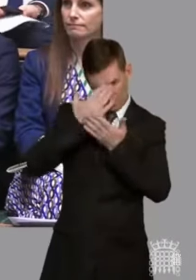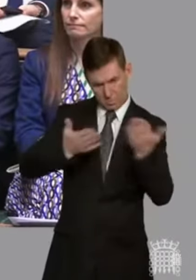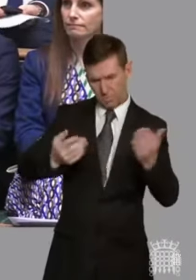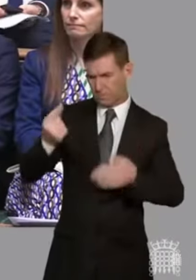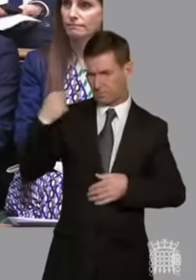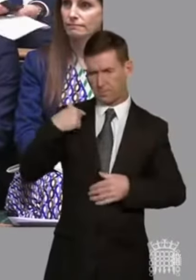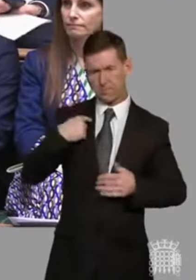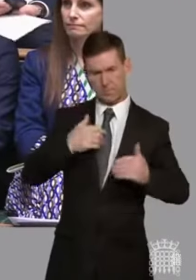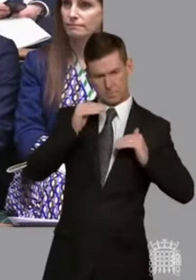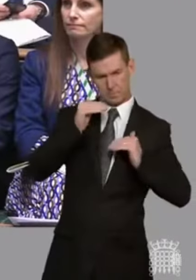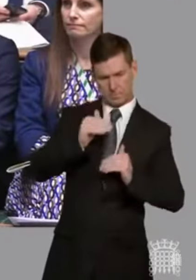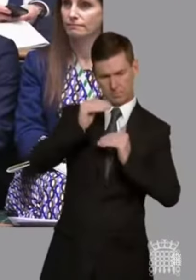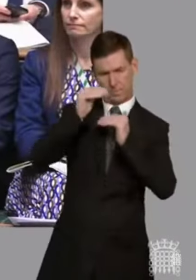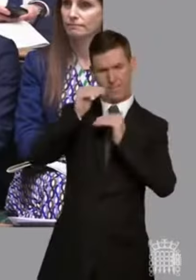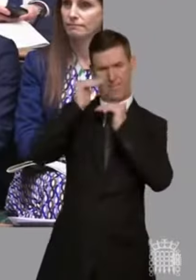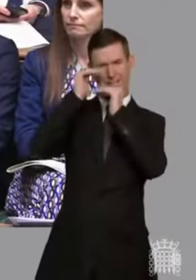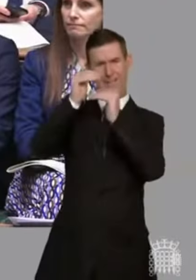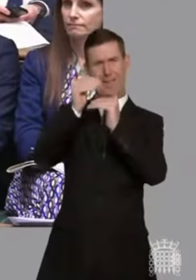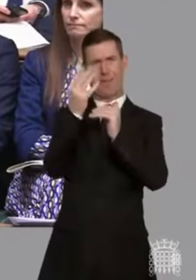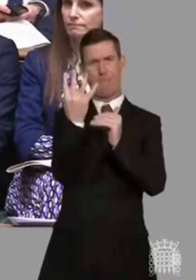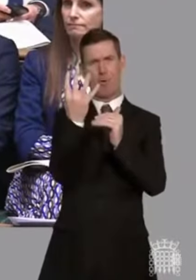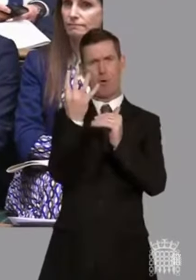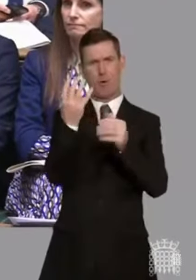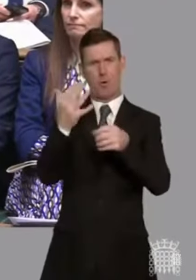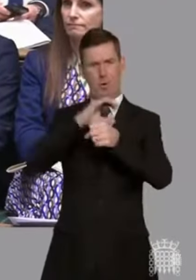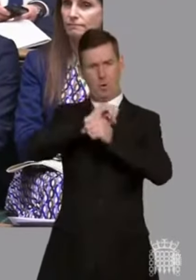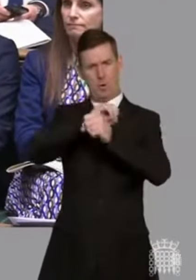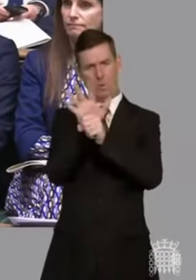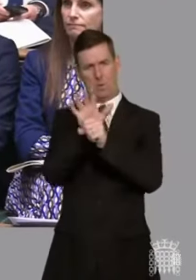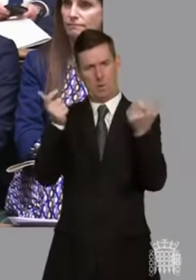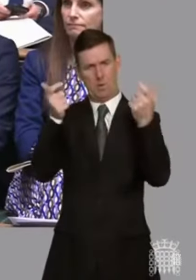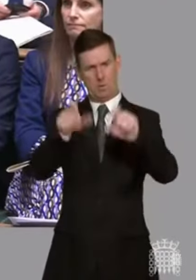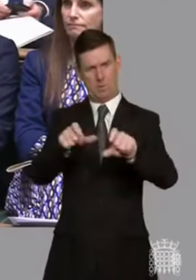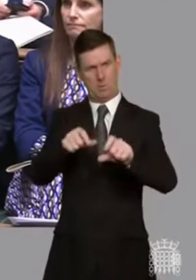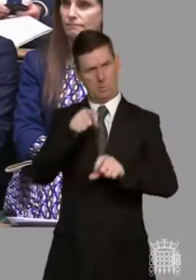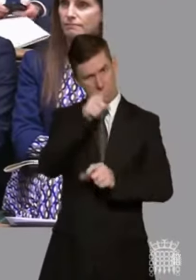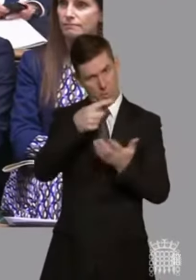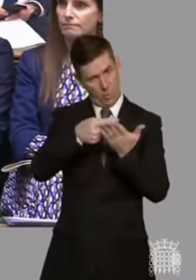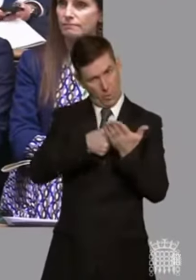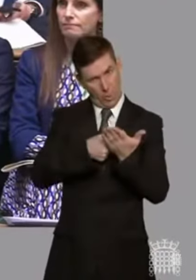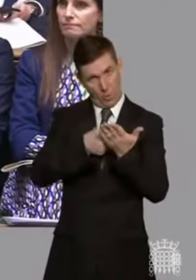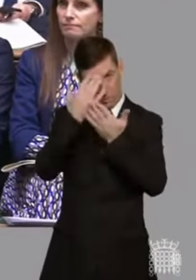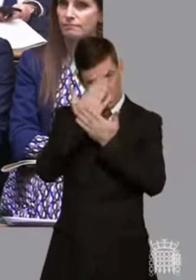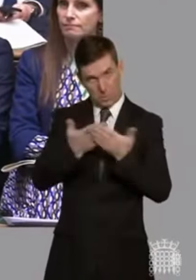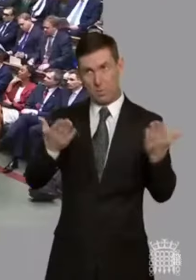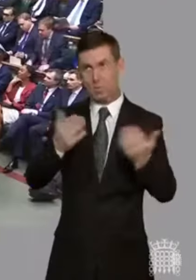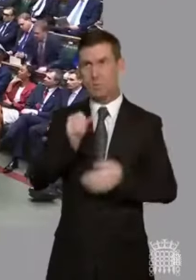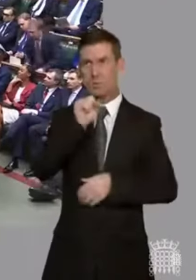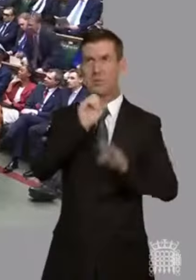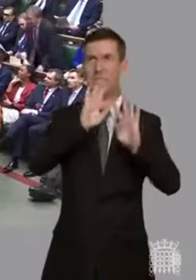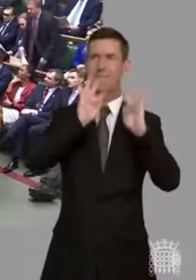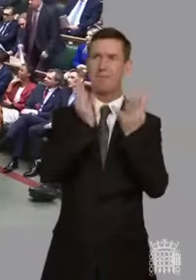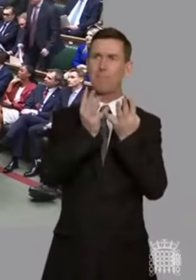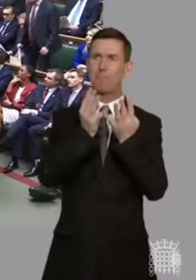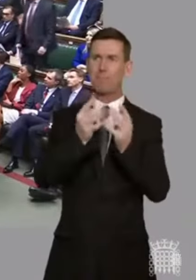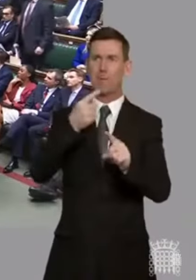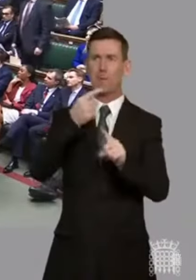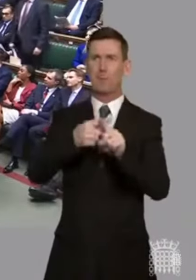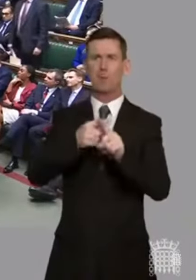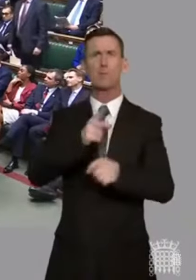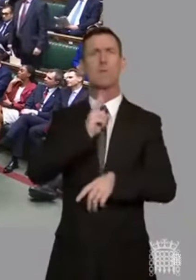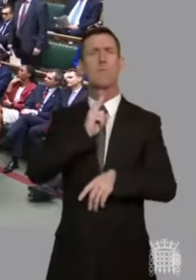him, but as his team as well, but also his voice coach, Leona Mellinger?